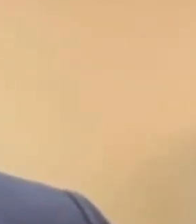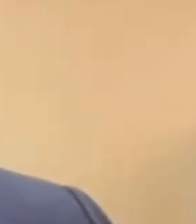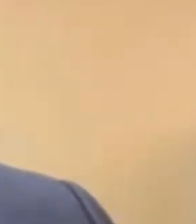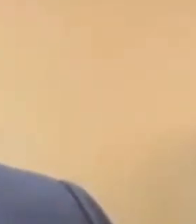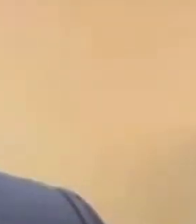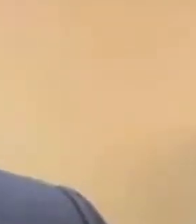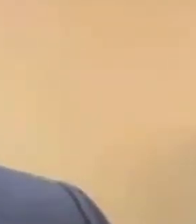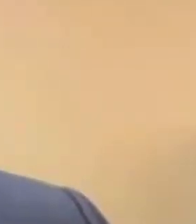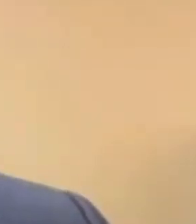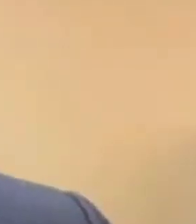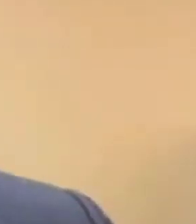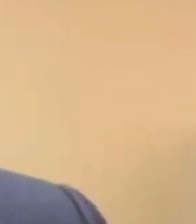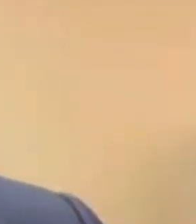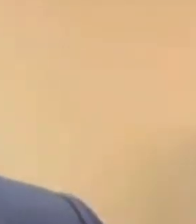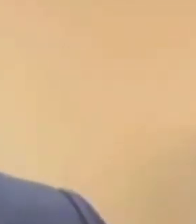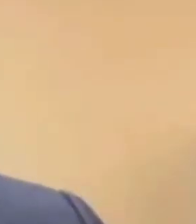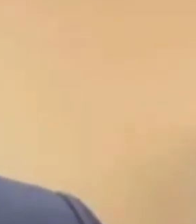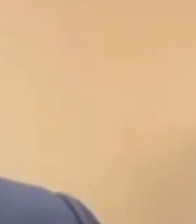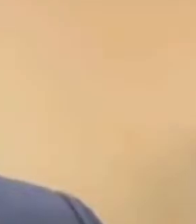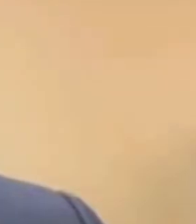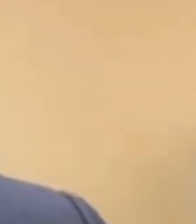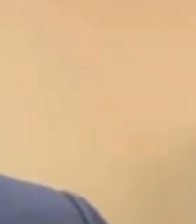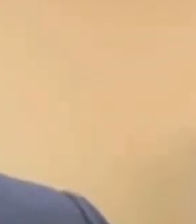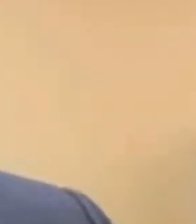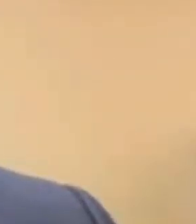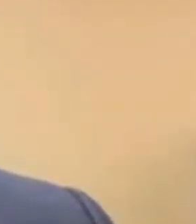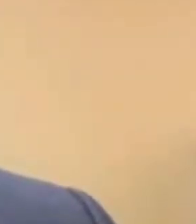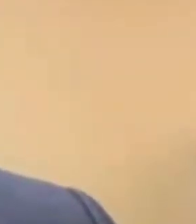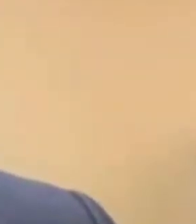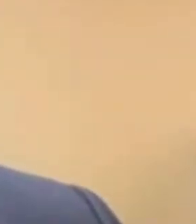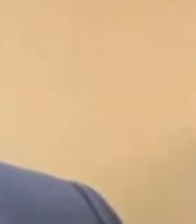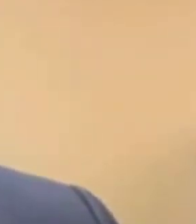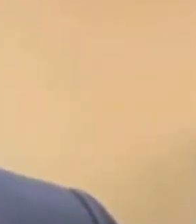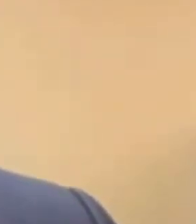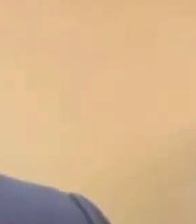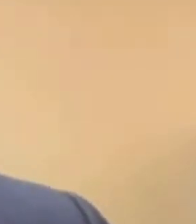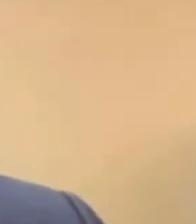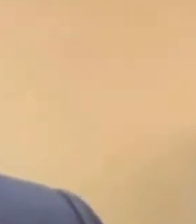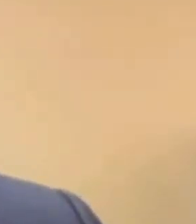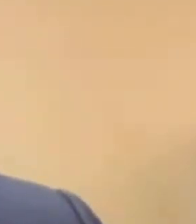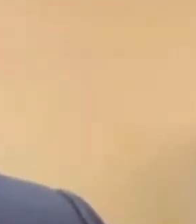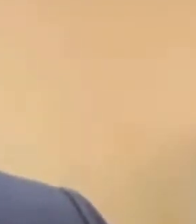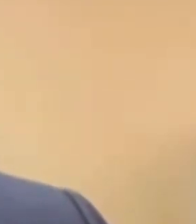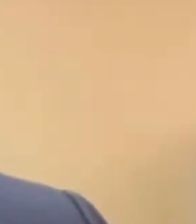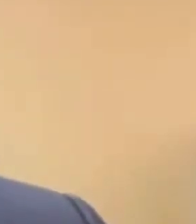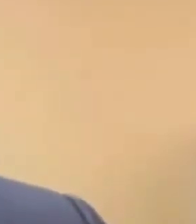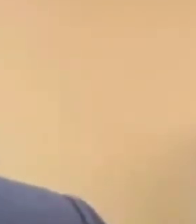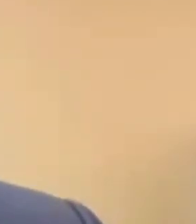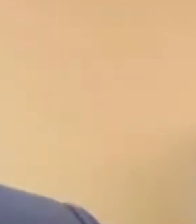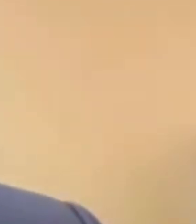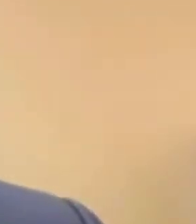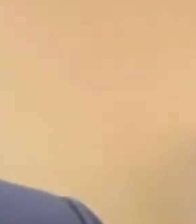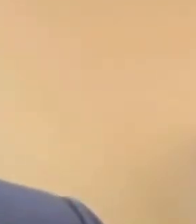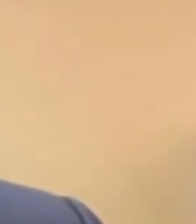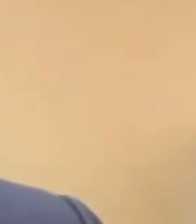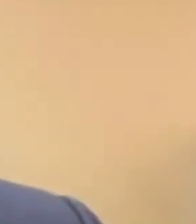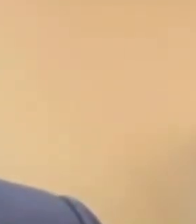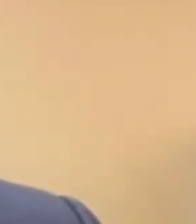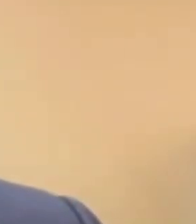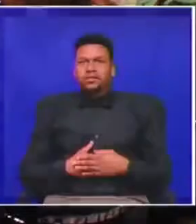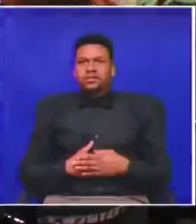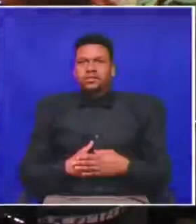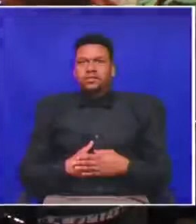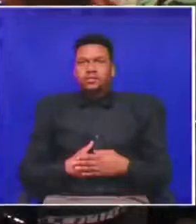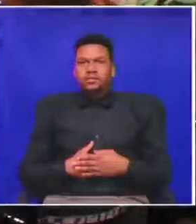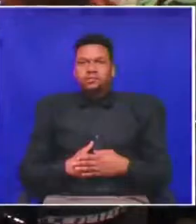able to prosecute African National Congress leaders in the future should they be implicated? Thank you very much. Thank